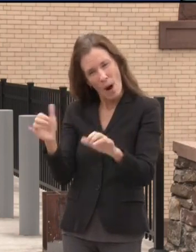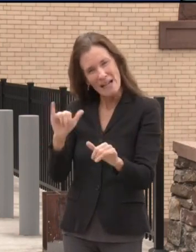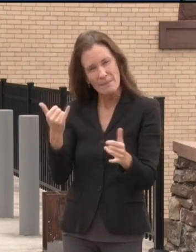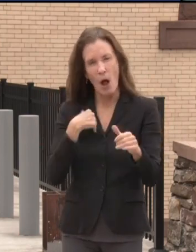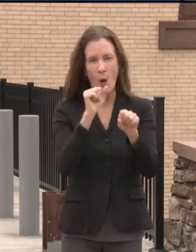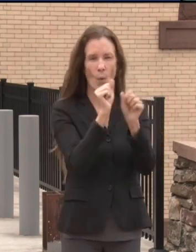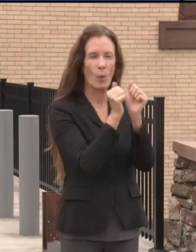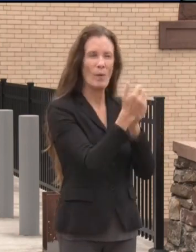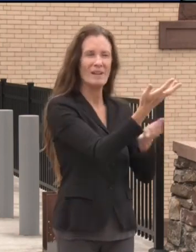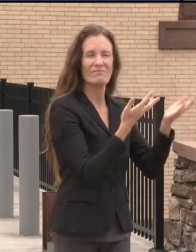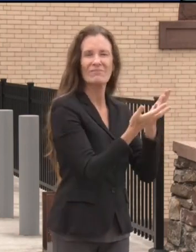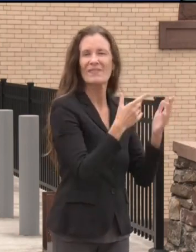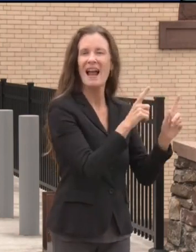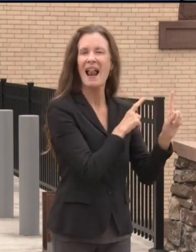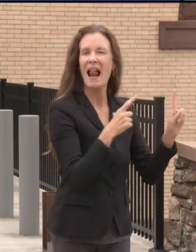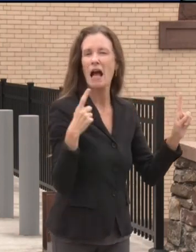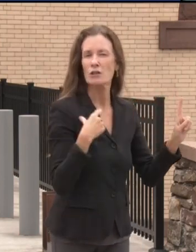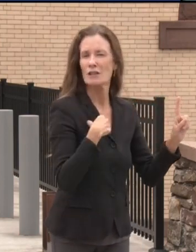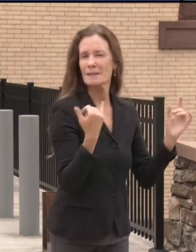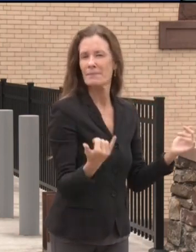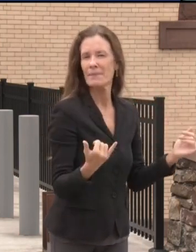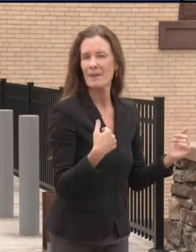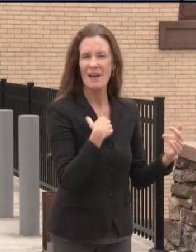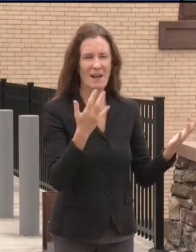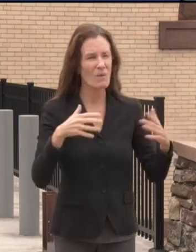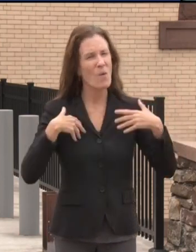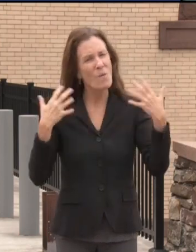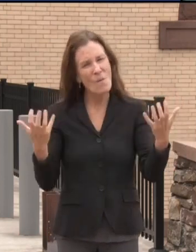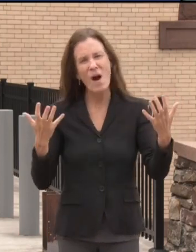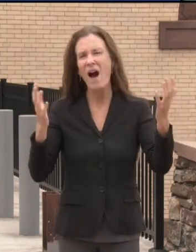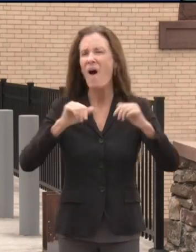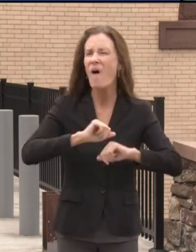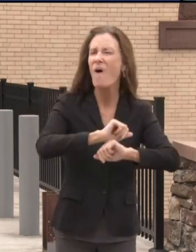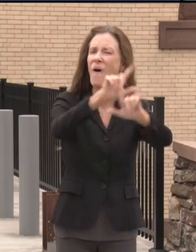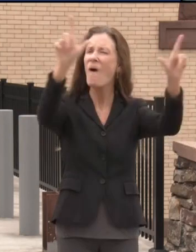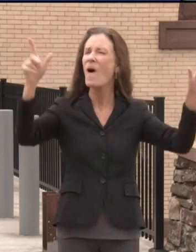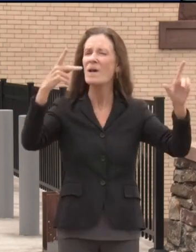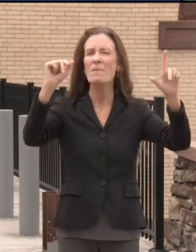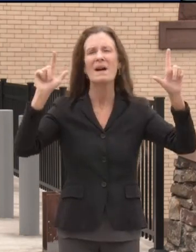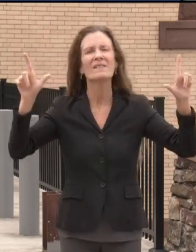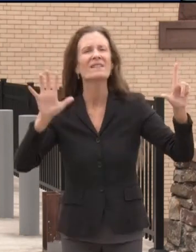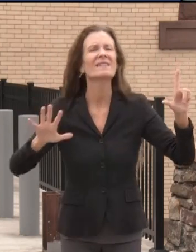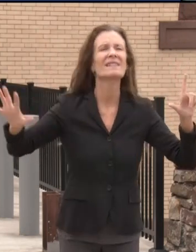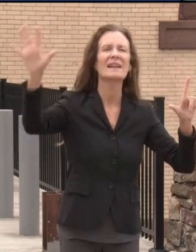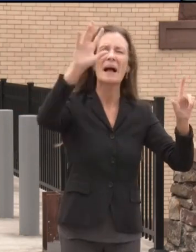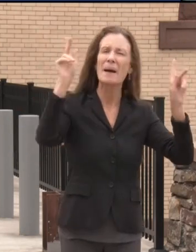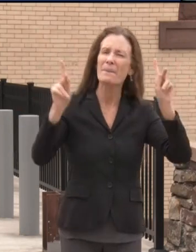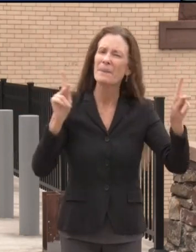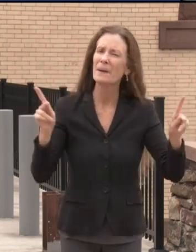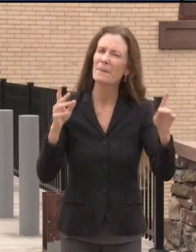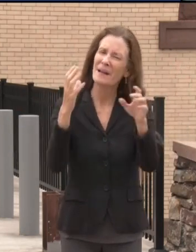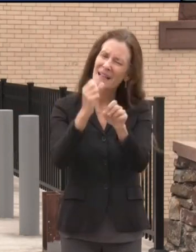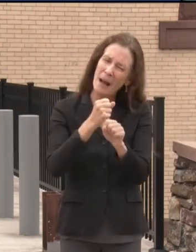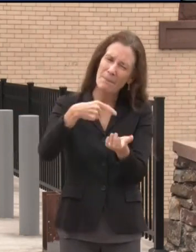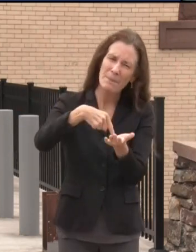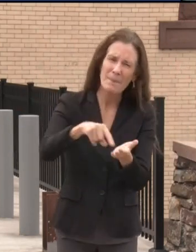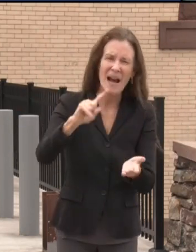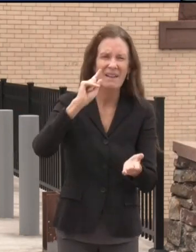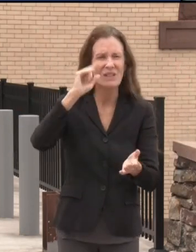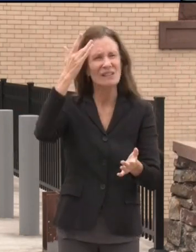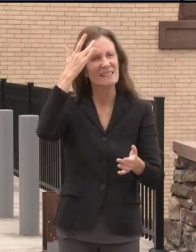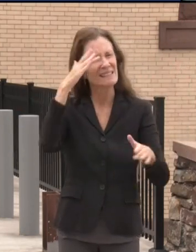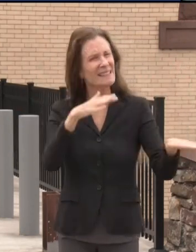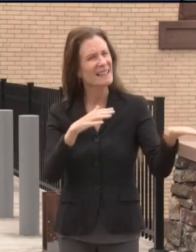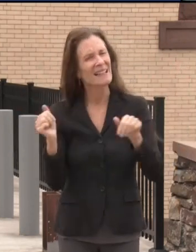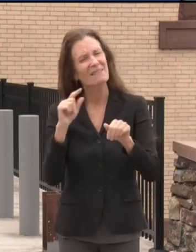across Pennsylvania because we need to get every worker in our Commonwealth paid sick leave again so we can prevent the spread of